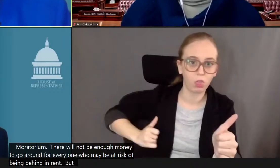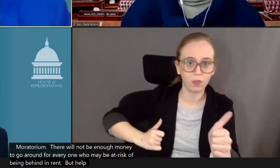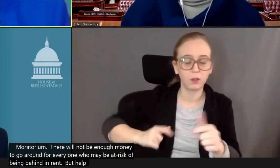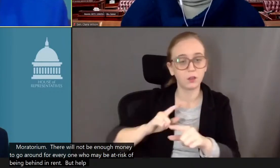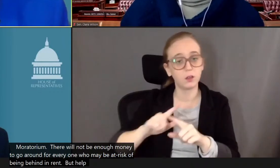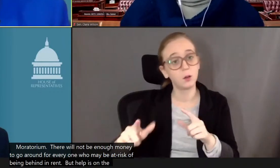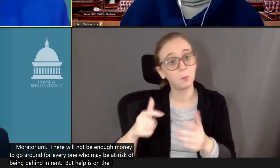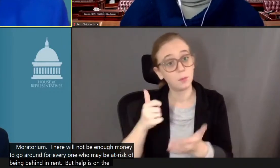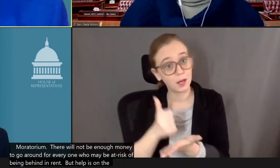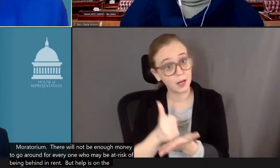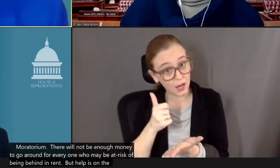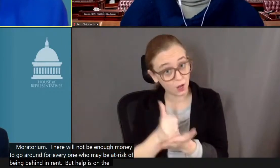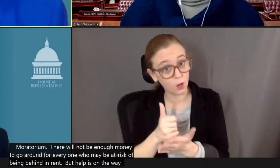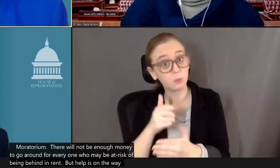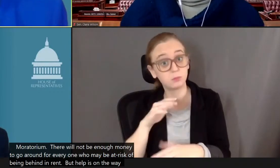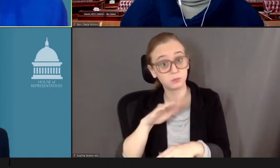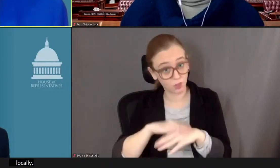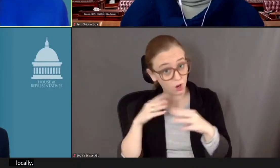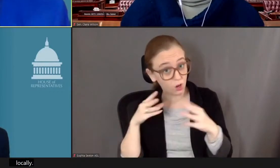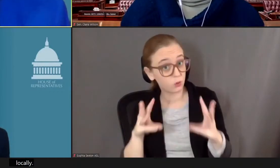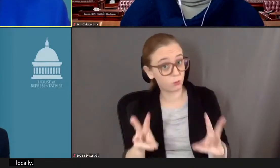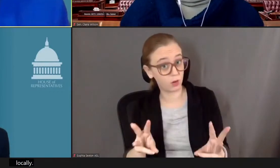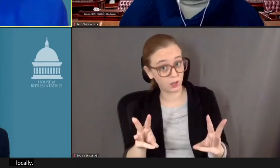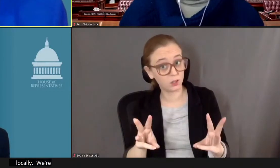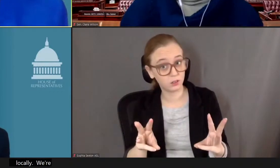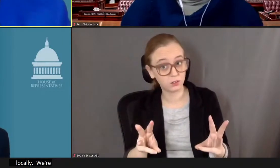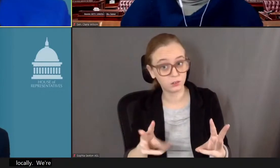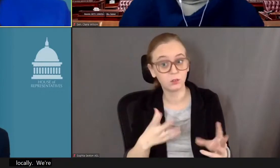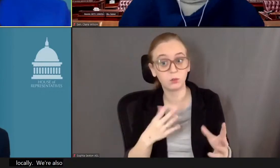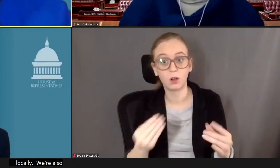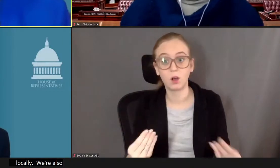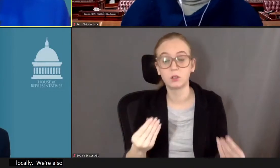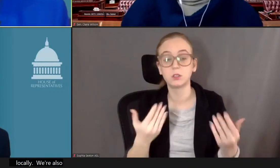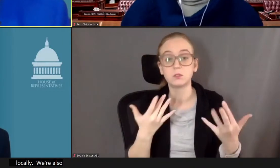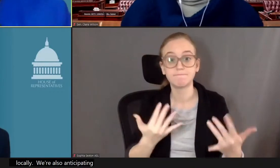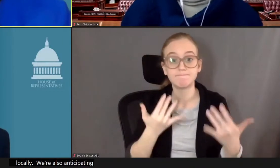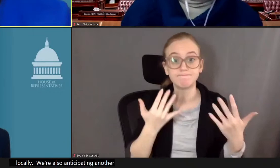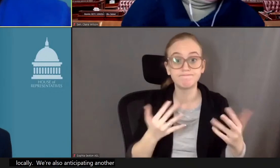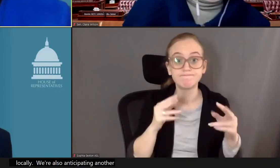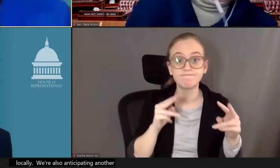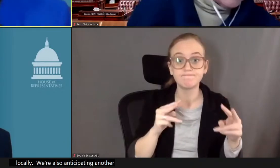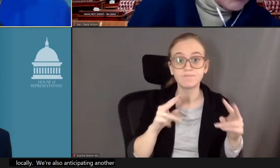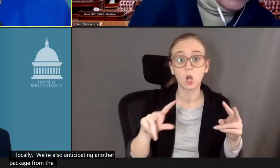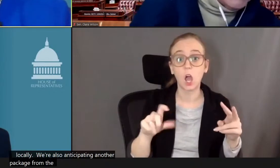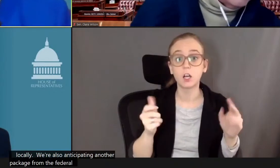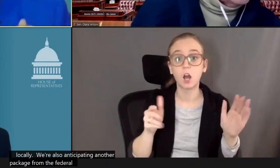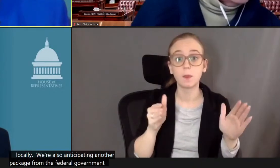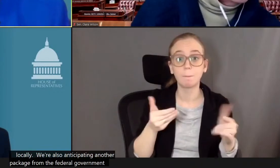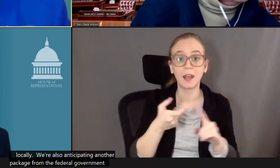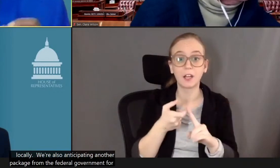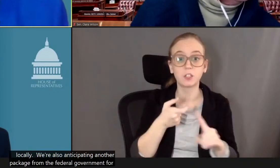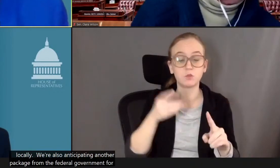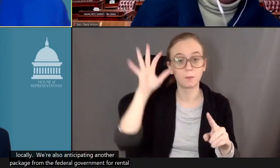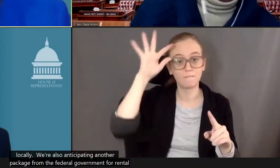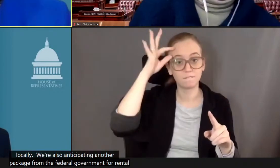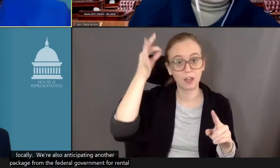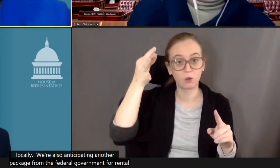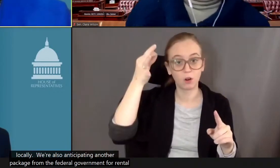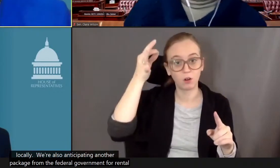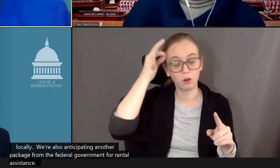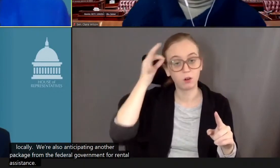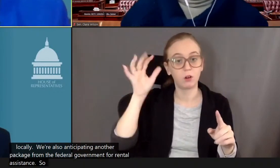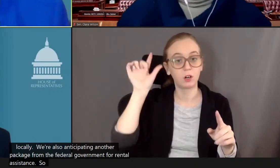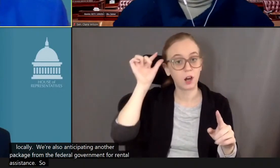locally. We're also anticipating another package from the federal government for rental assistance. So please speak with